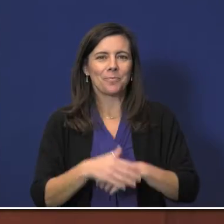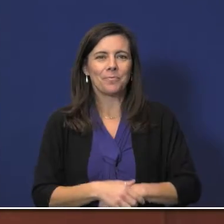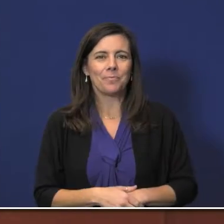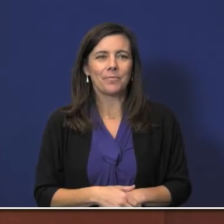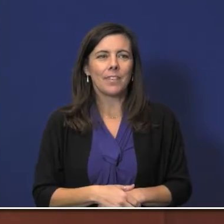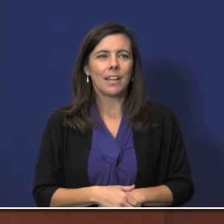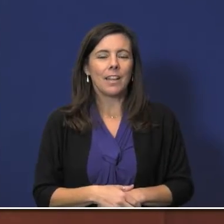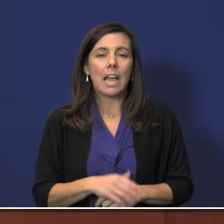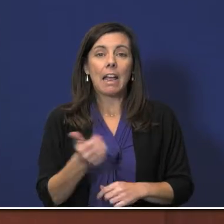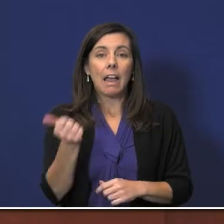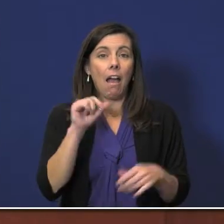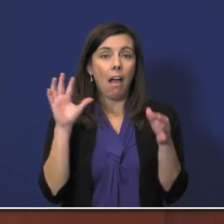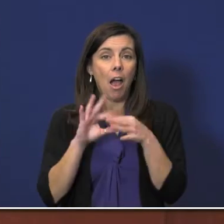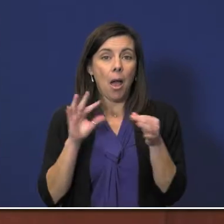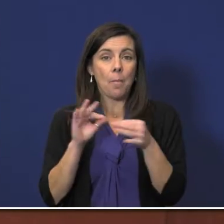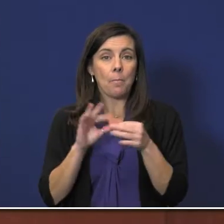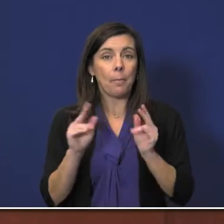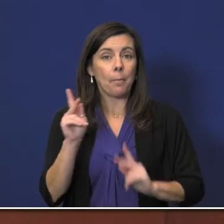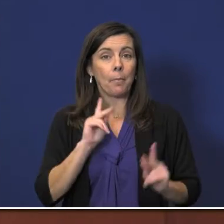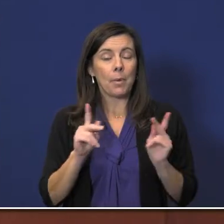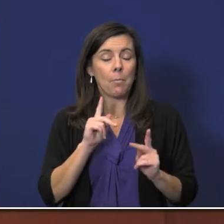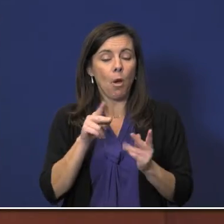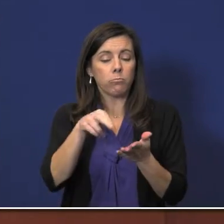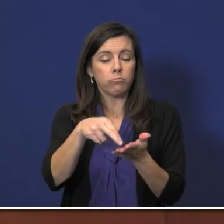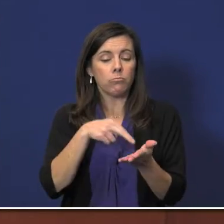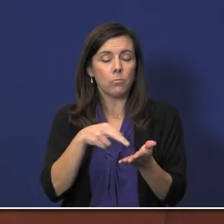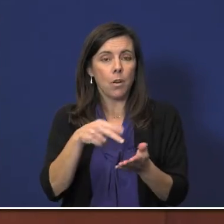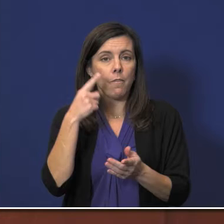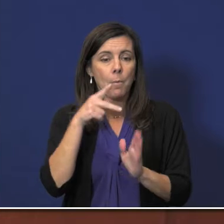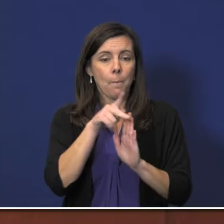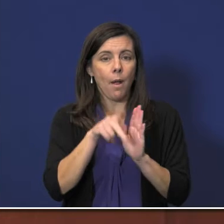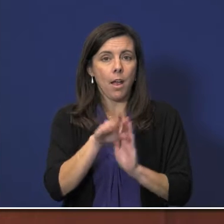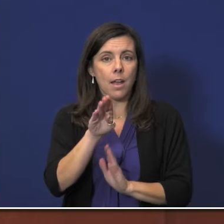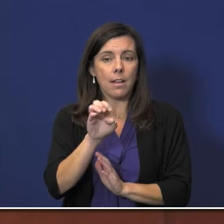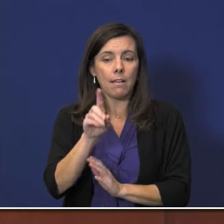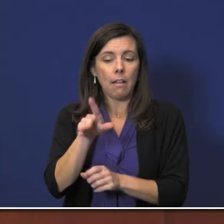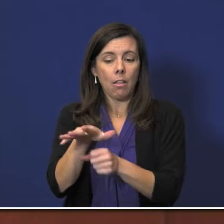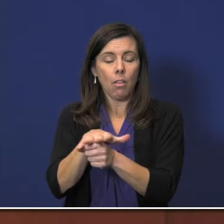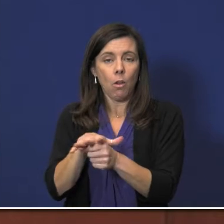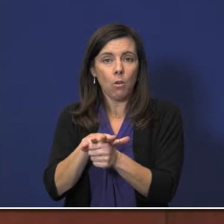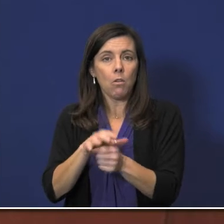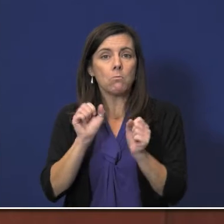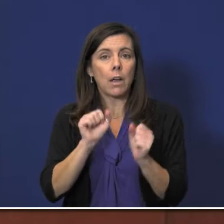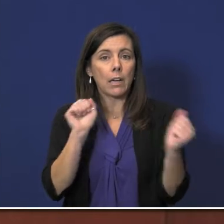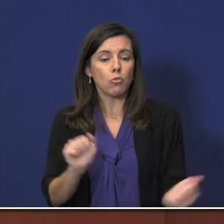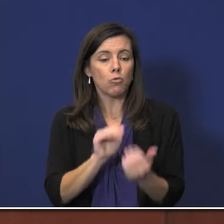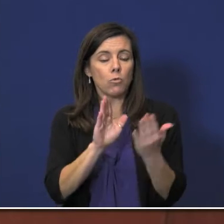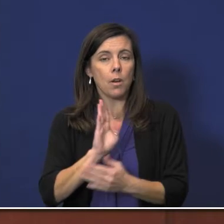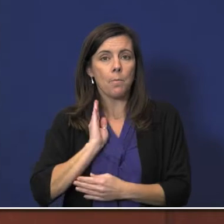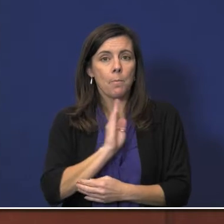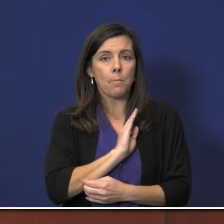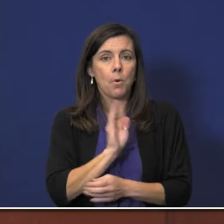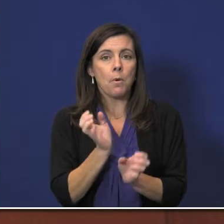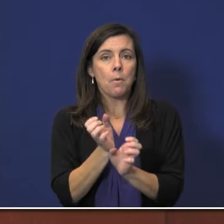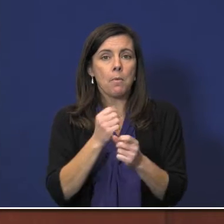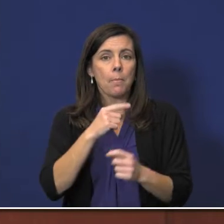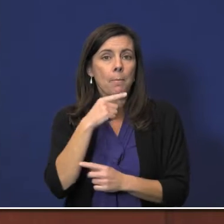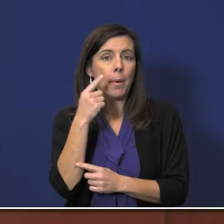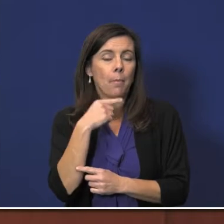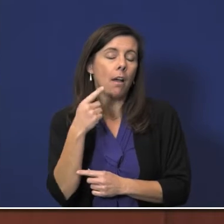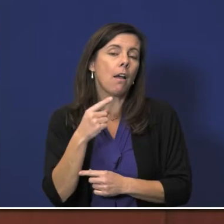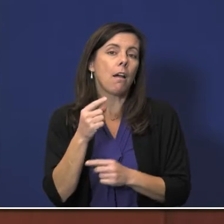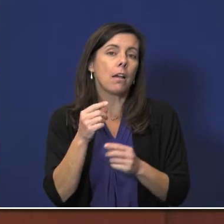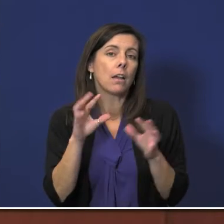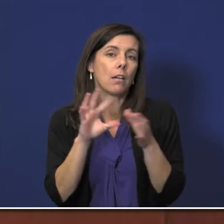Public comments. Patrons who have duly registered per policy BED local may address the board and make public comments on an agenda